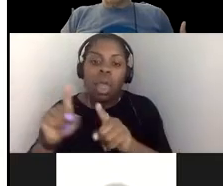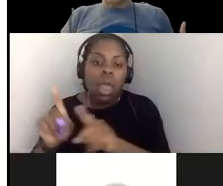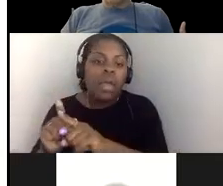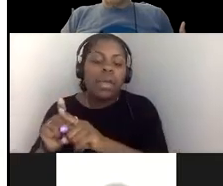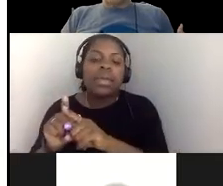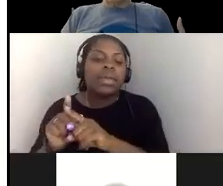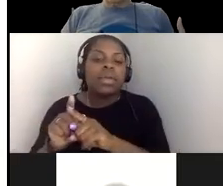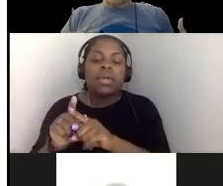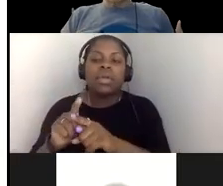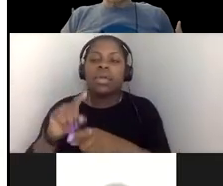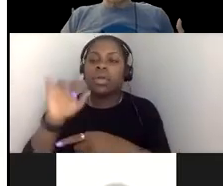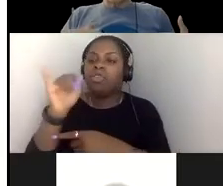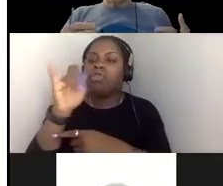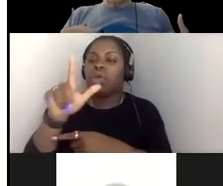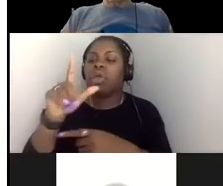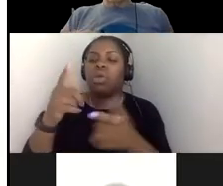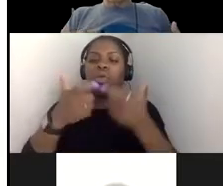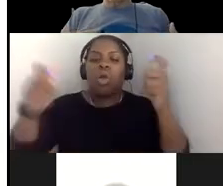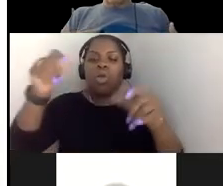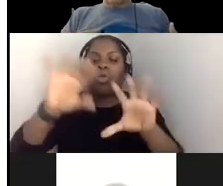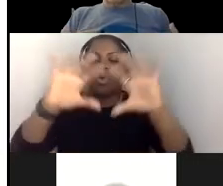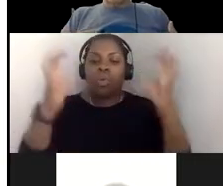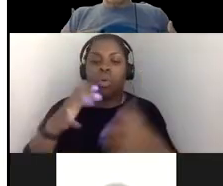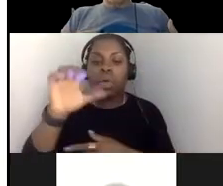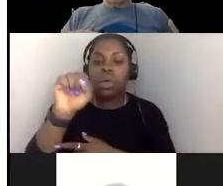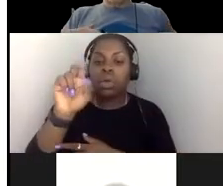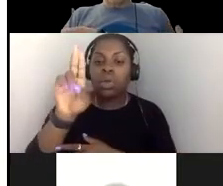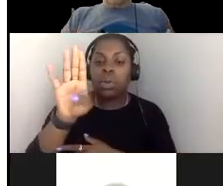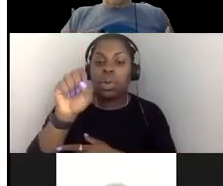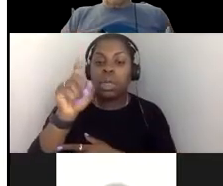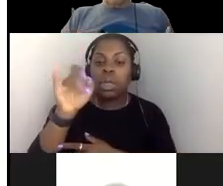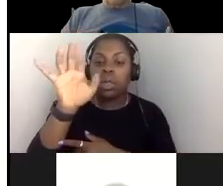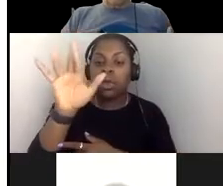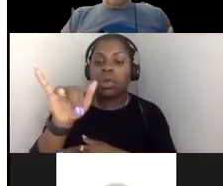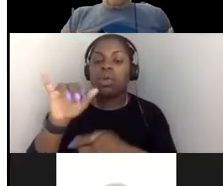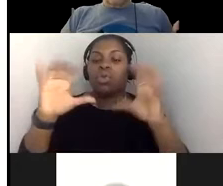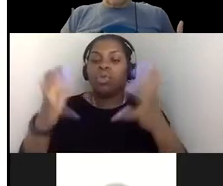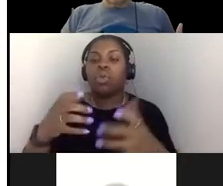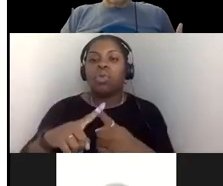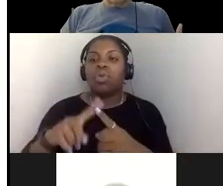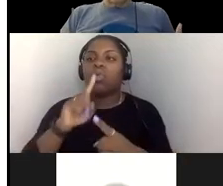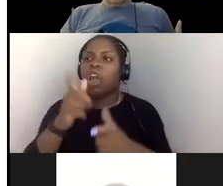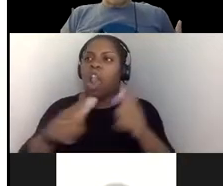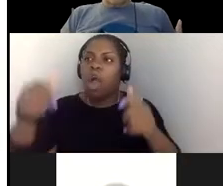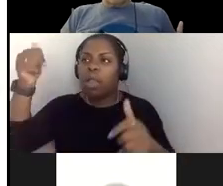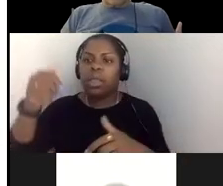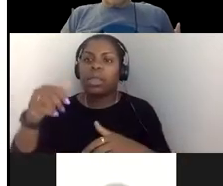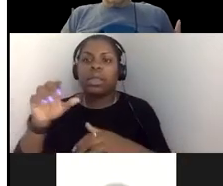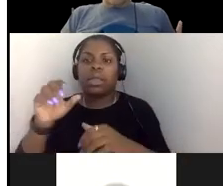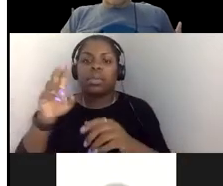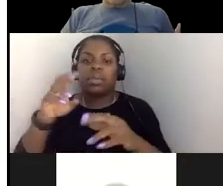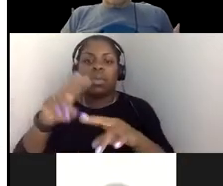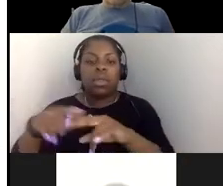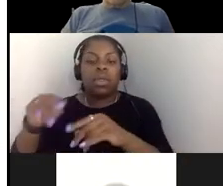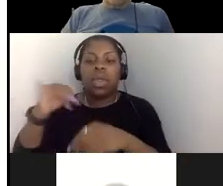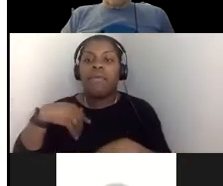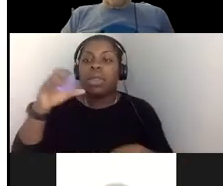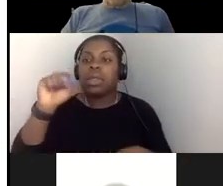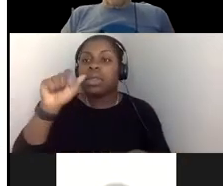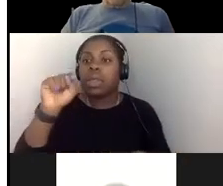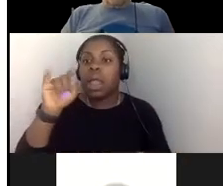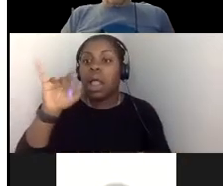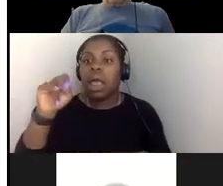the GEO Group, the largest private prison operator in the world. We have satellite tracking of